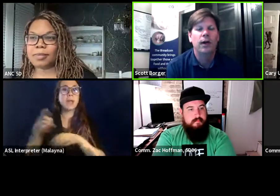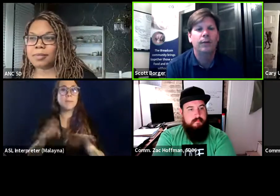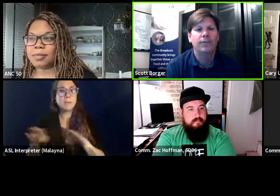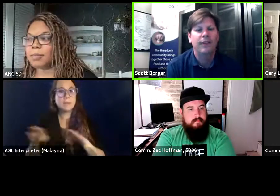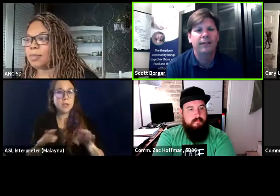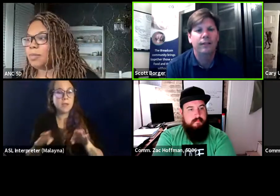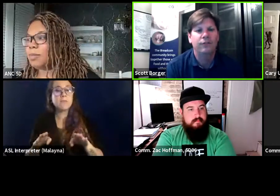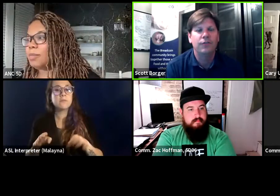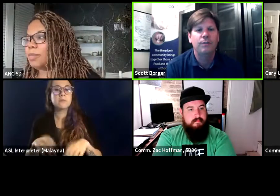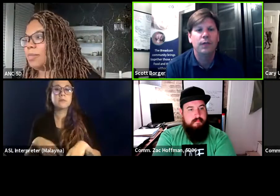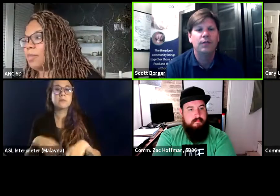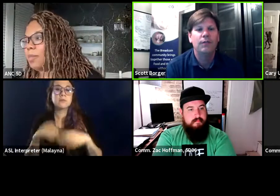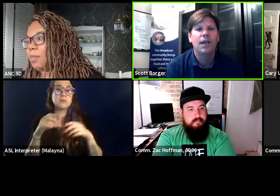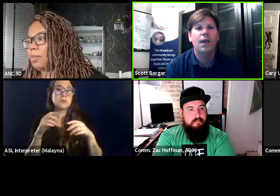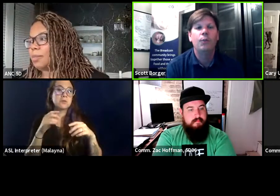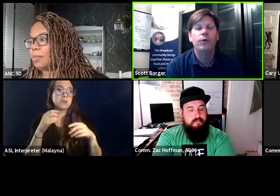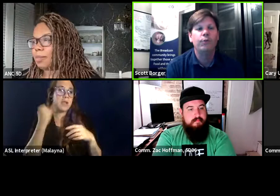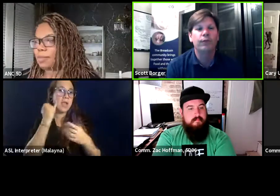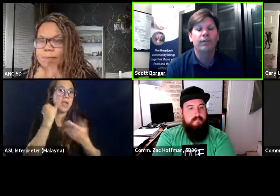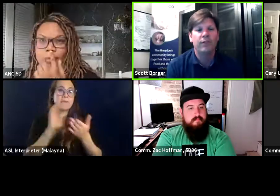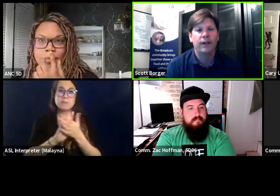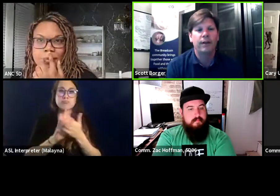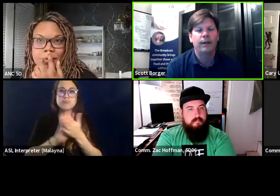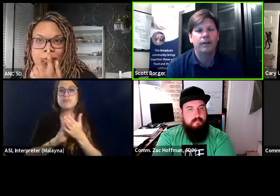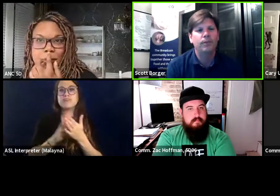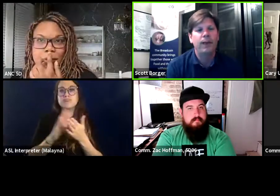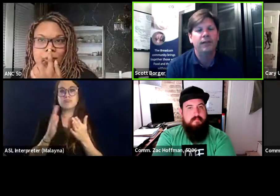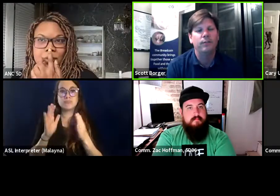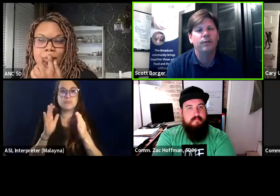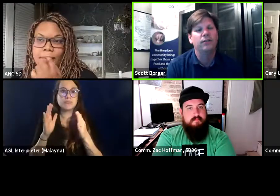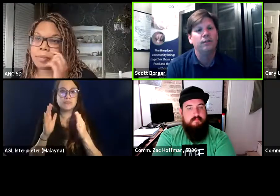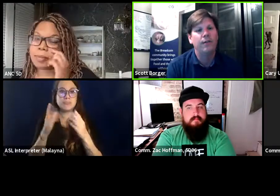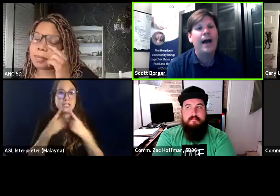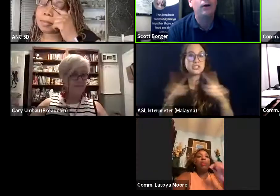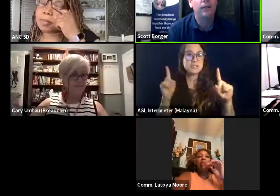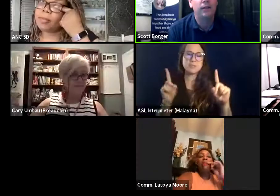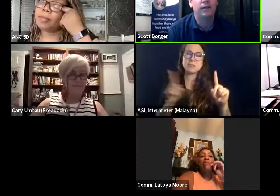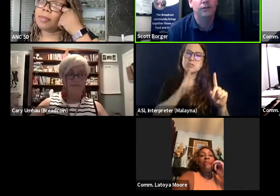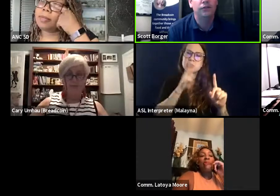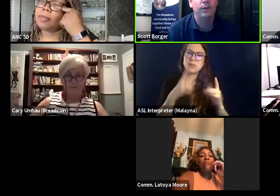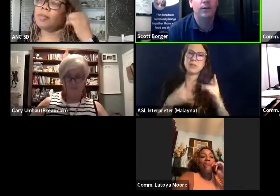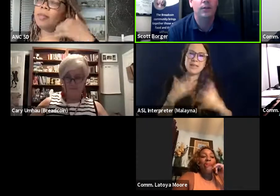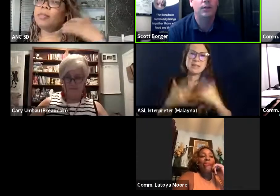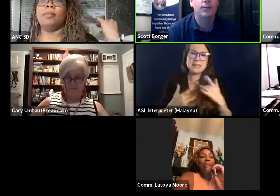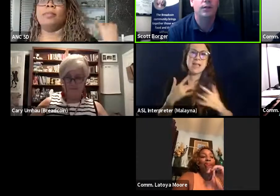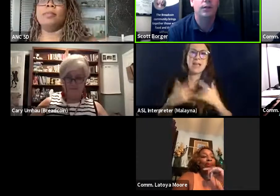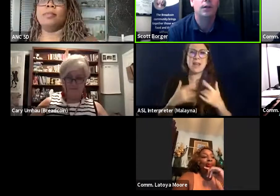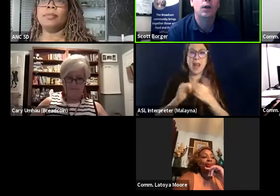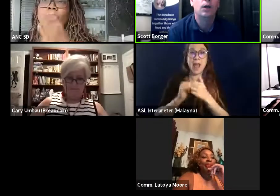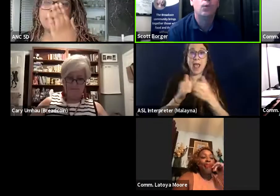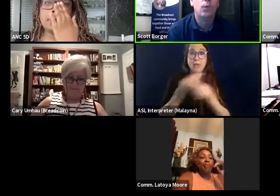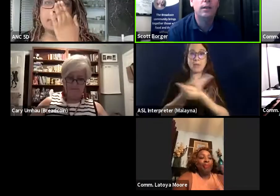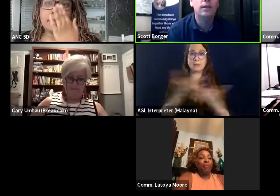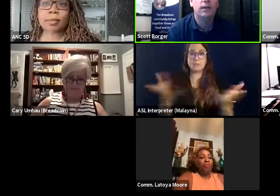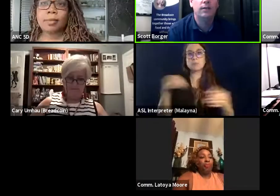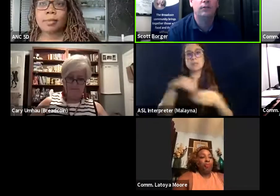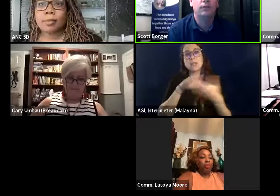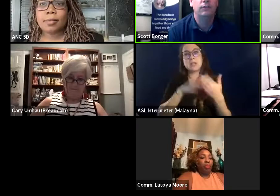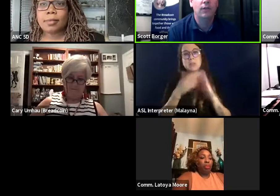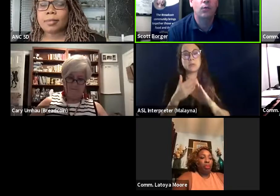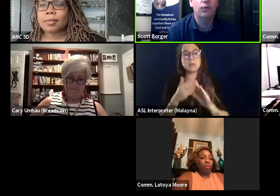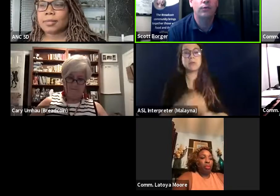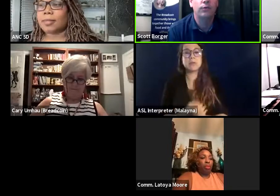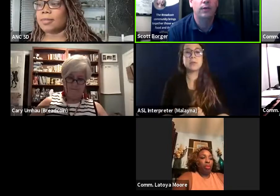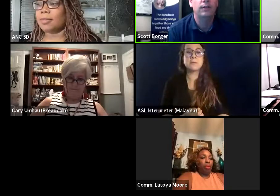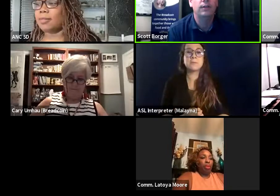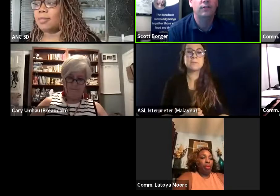reward scholastic achievements. And we were really excited about these possibilities of how they get distributed in the community. One of the